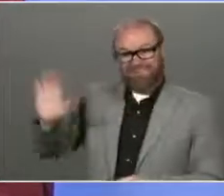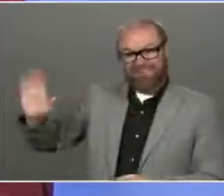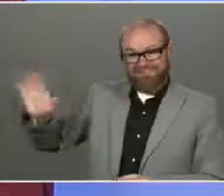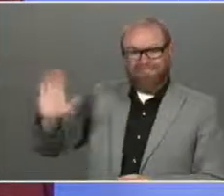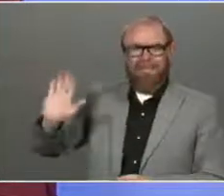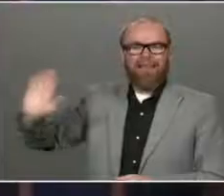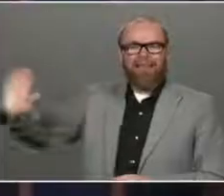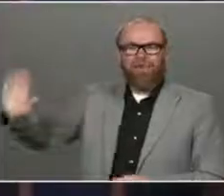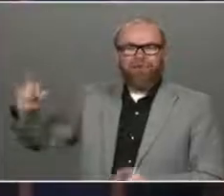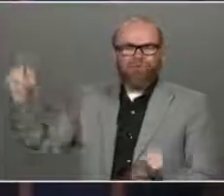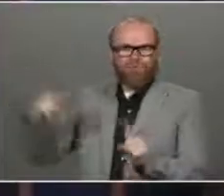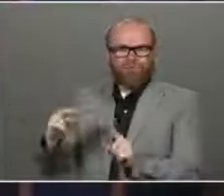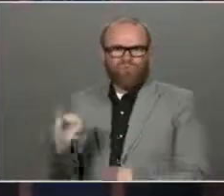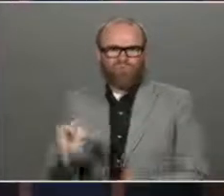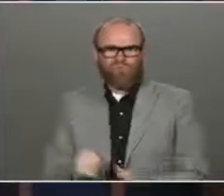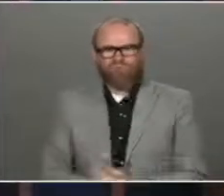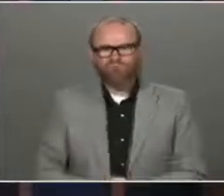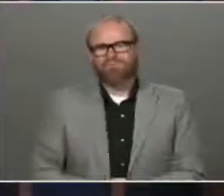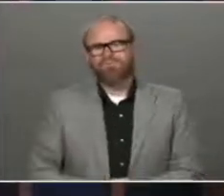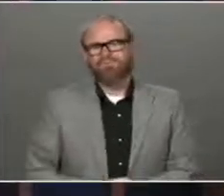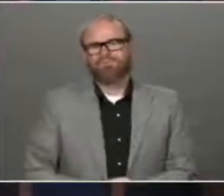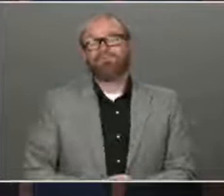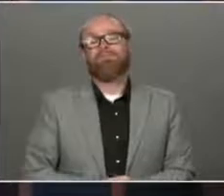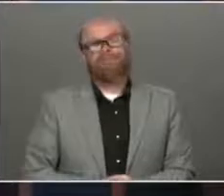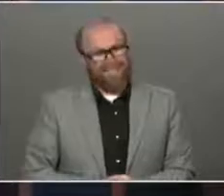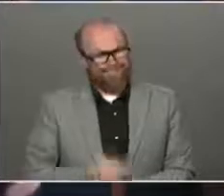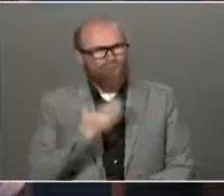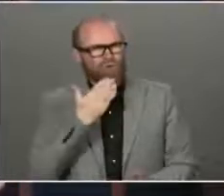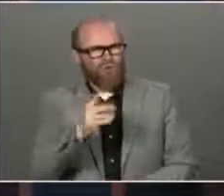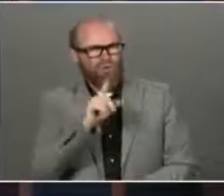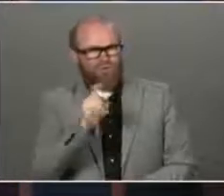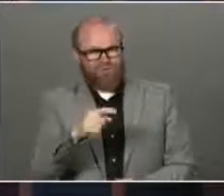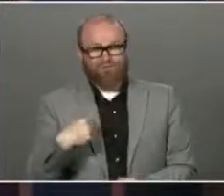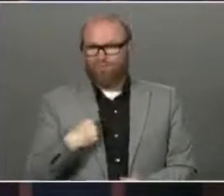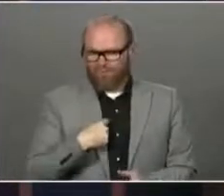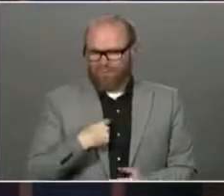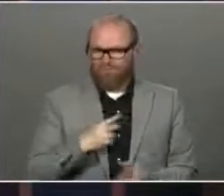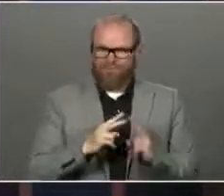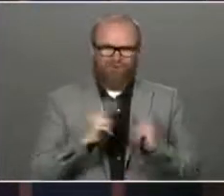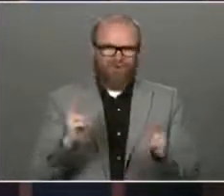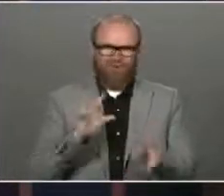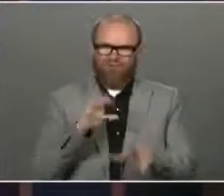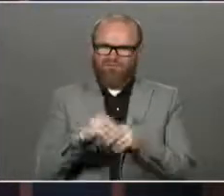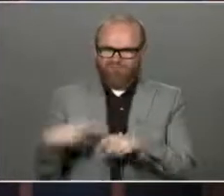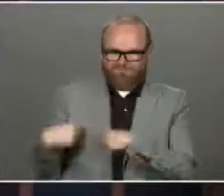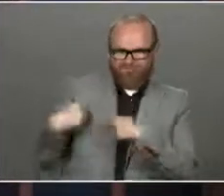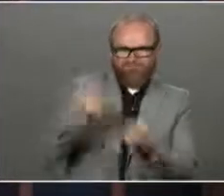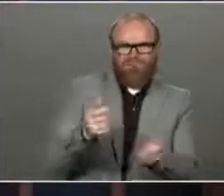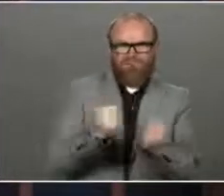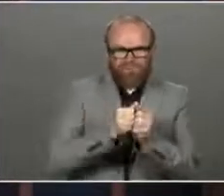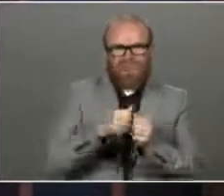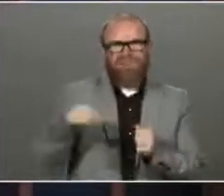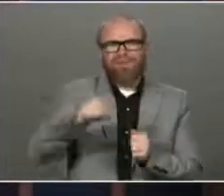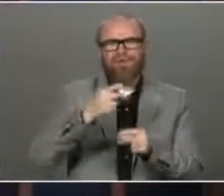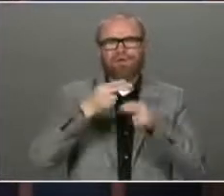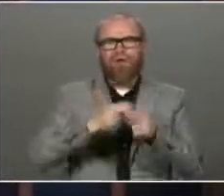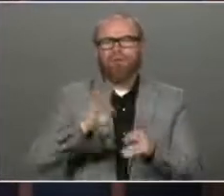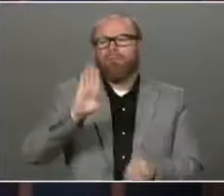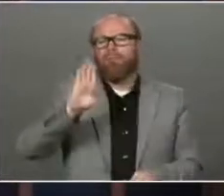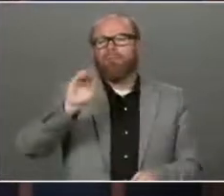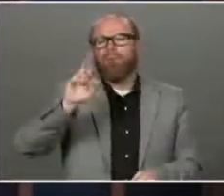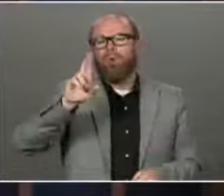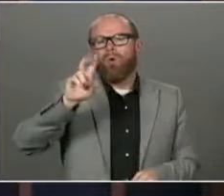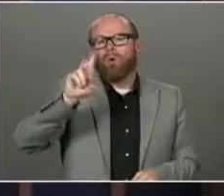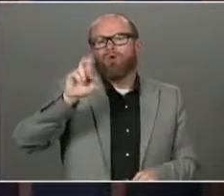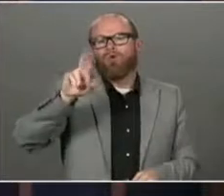border? So we've been very involved always with our border states in helping to